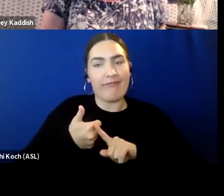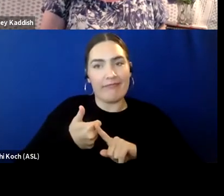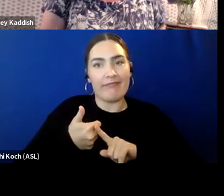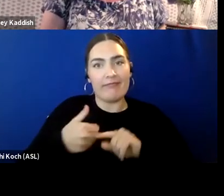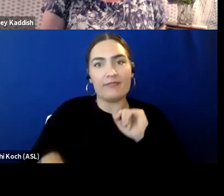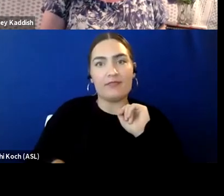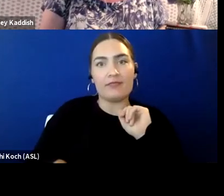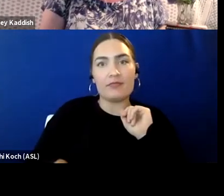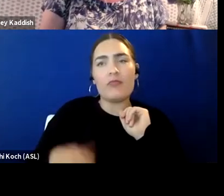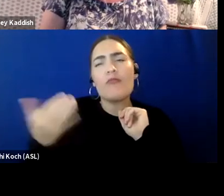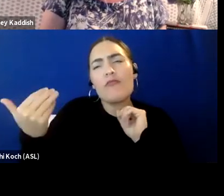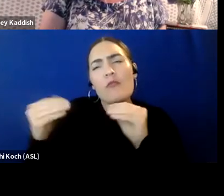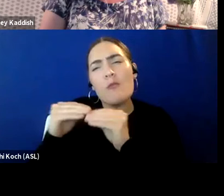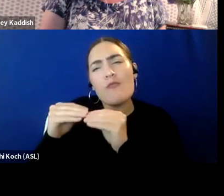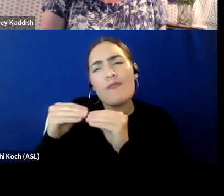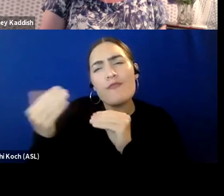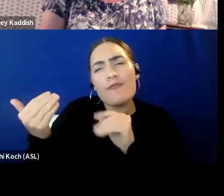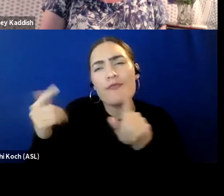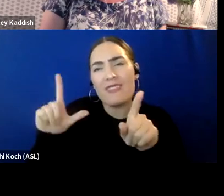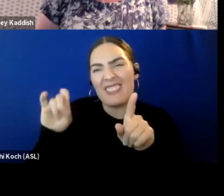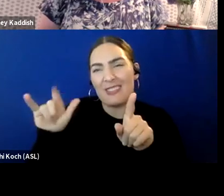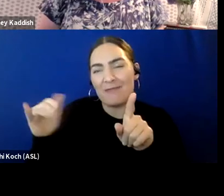Say more about that, Boris.